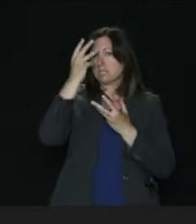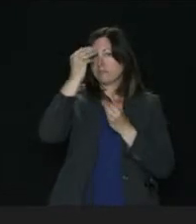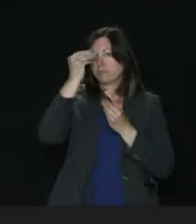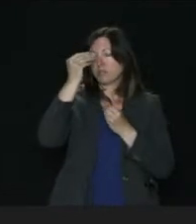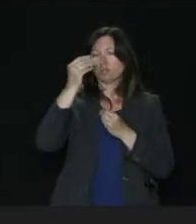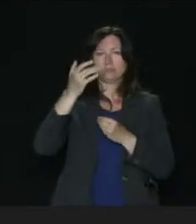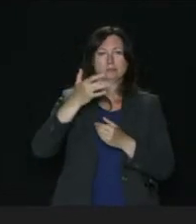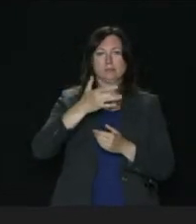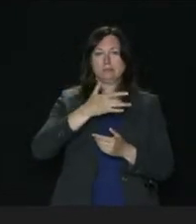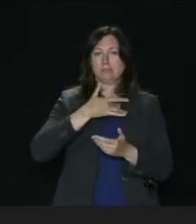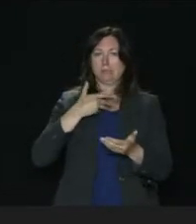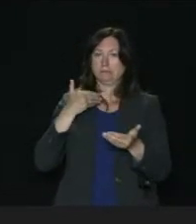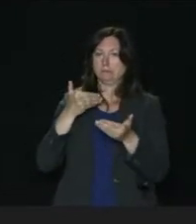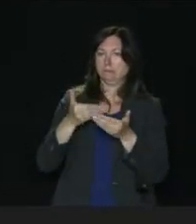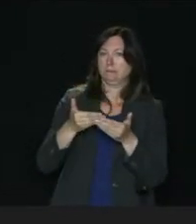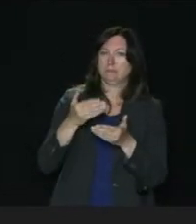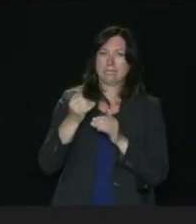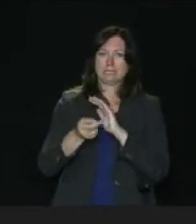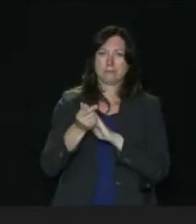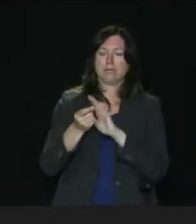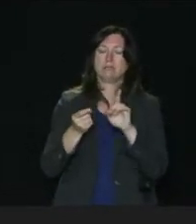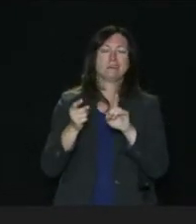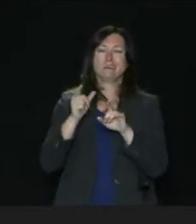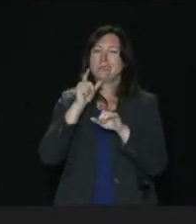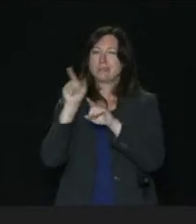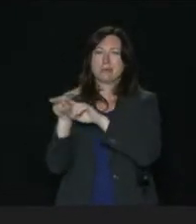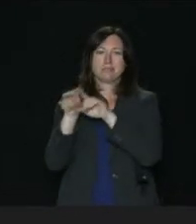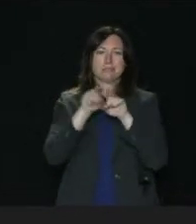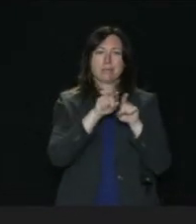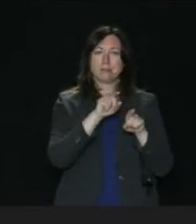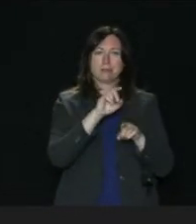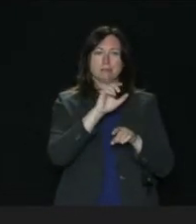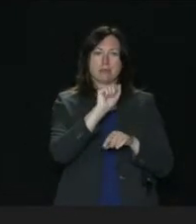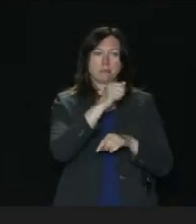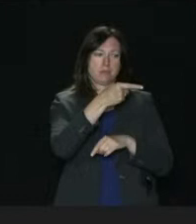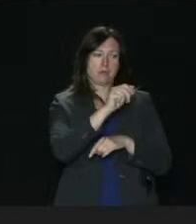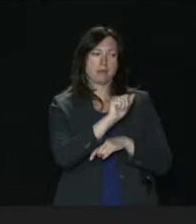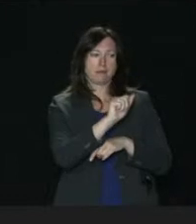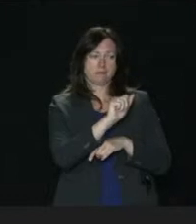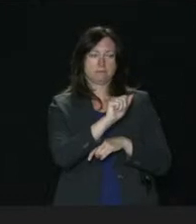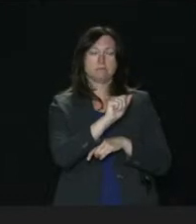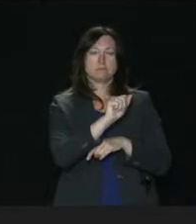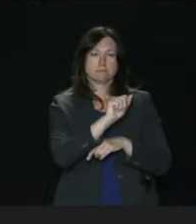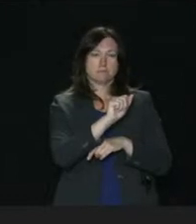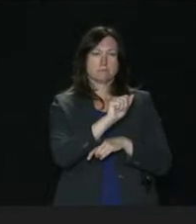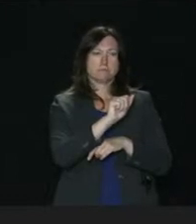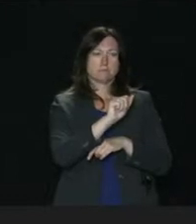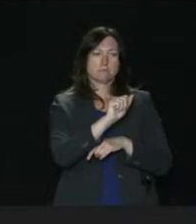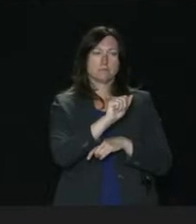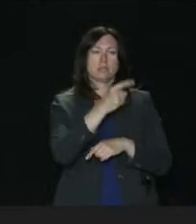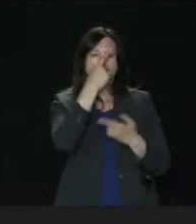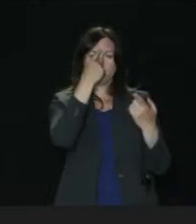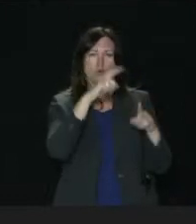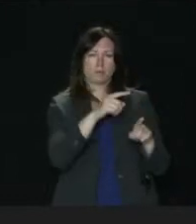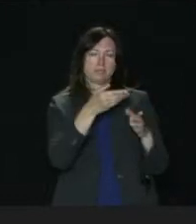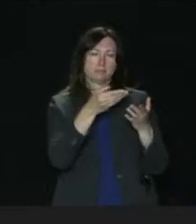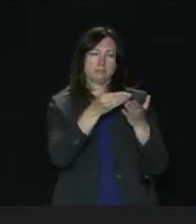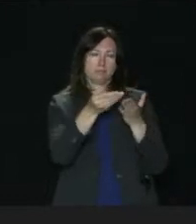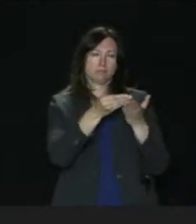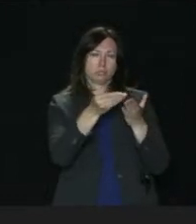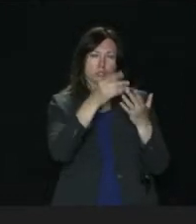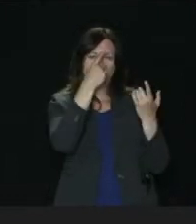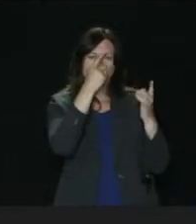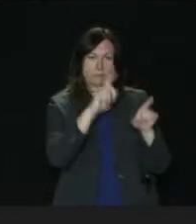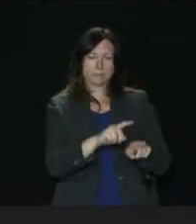close. It's a little different than our APAs in how we manage that information,